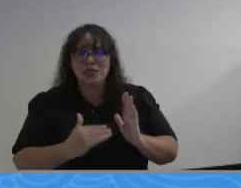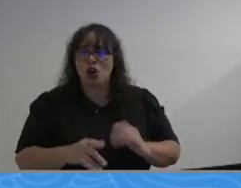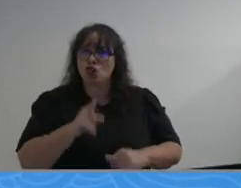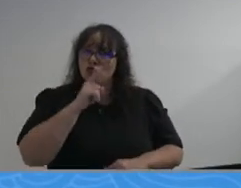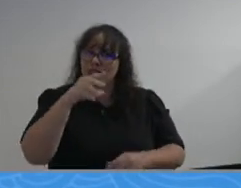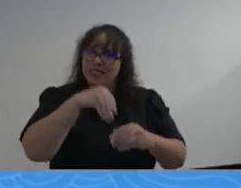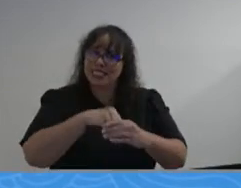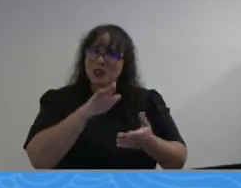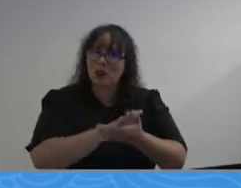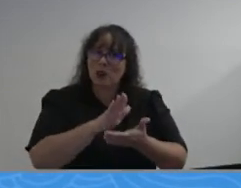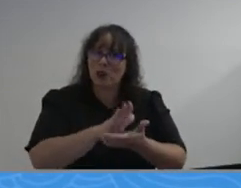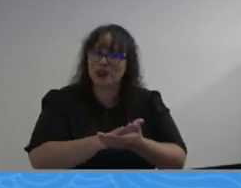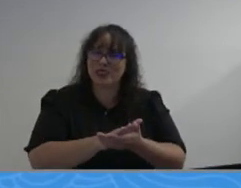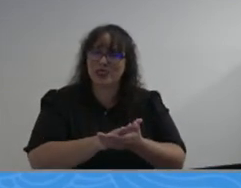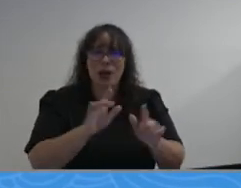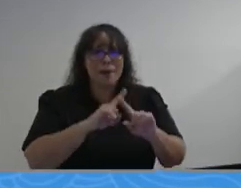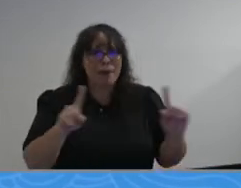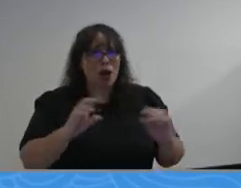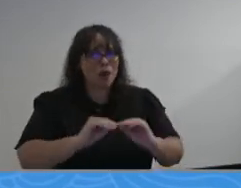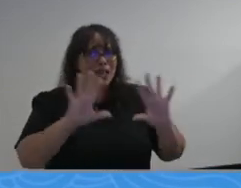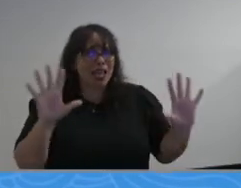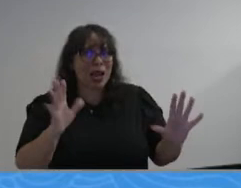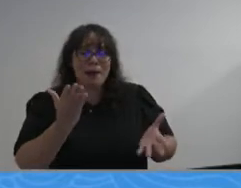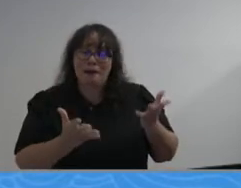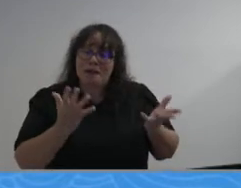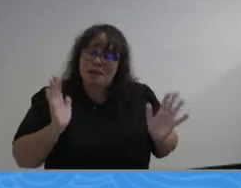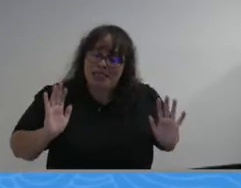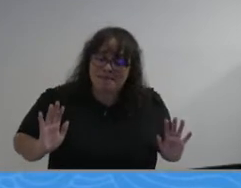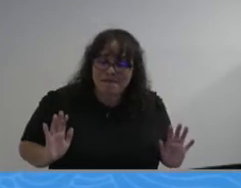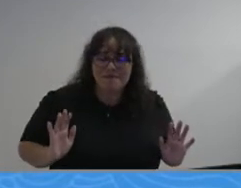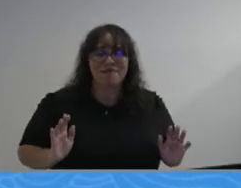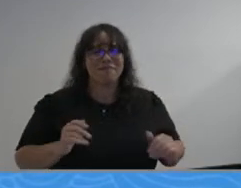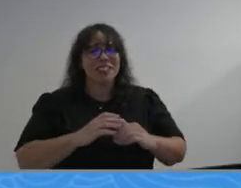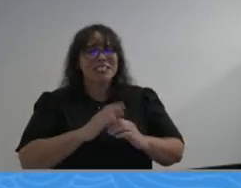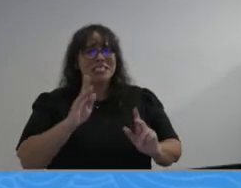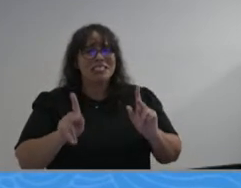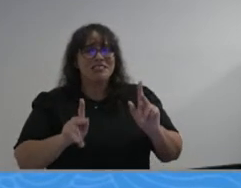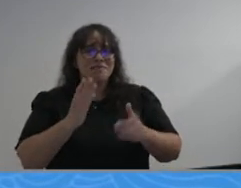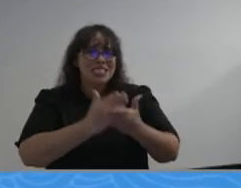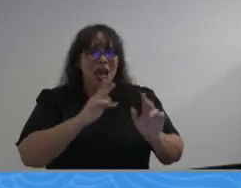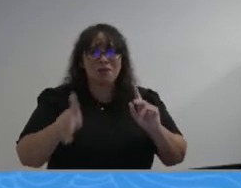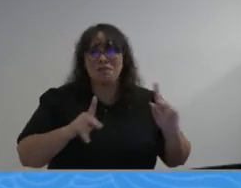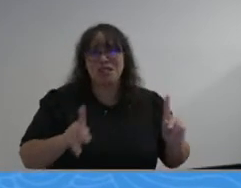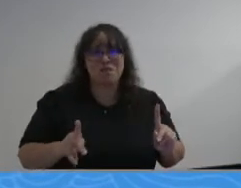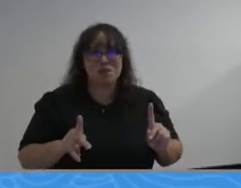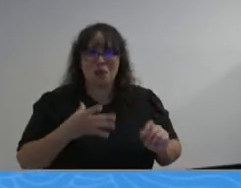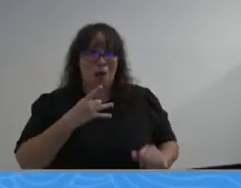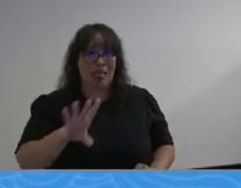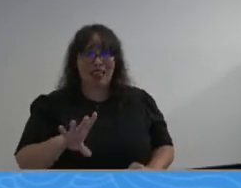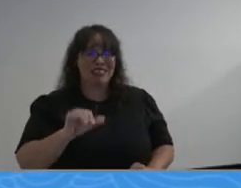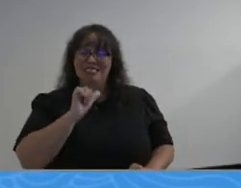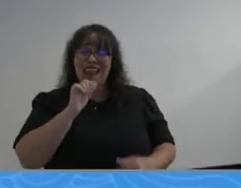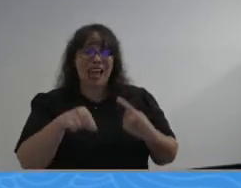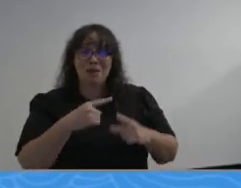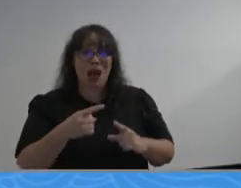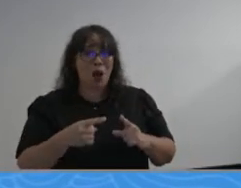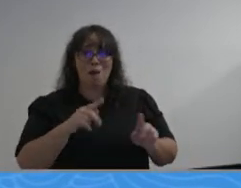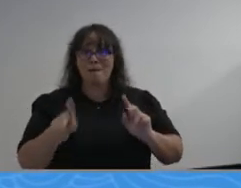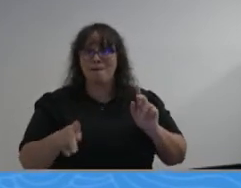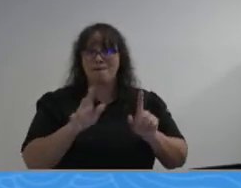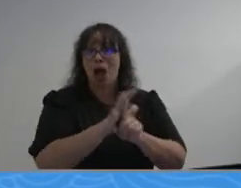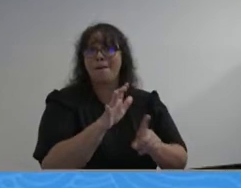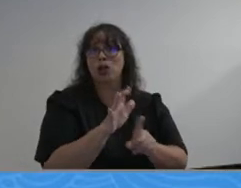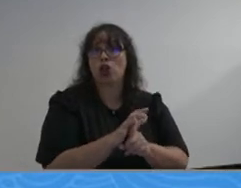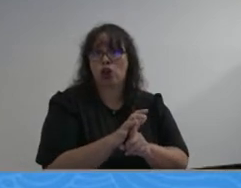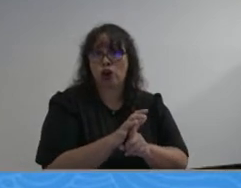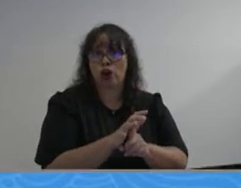schools. But let me be clear here, and I may ruffle some feathers with this, but that's okay, because this is not about being popular or being expedient. It's about saying